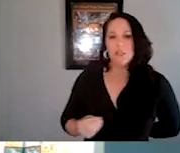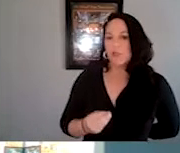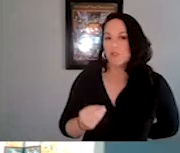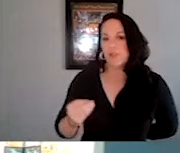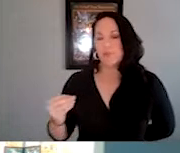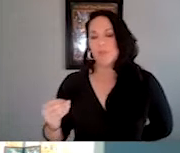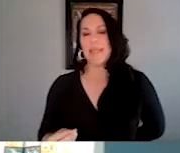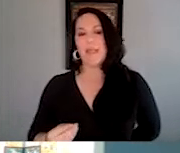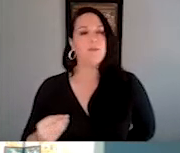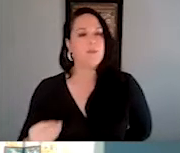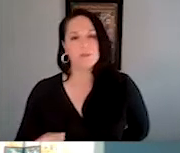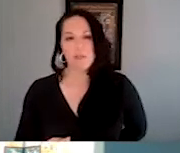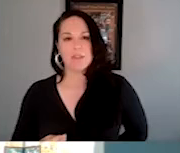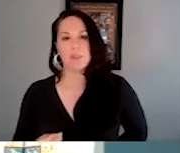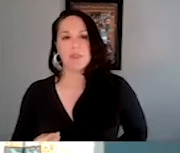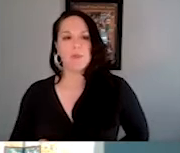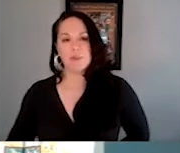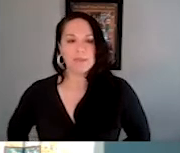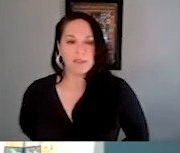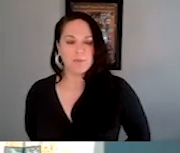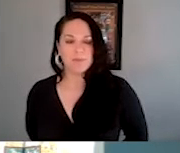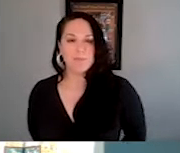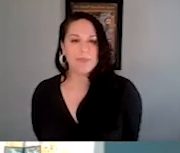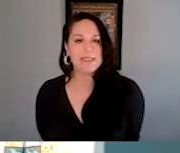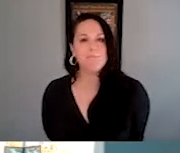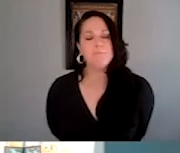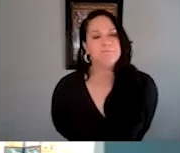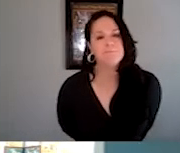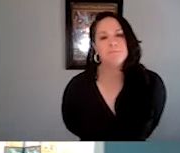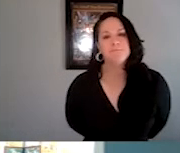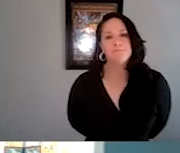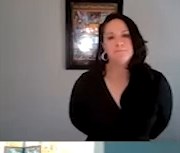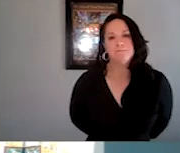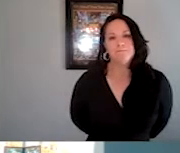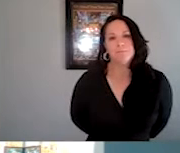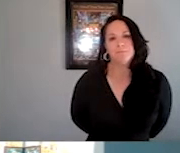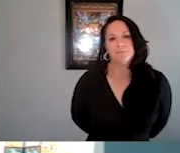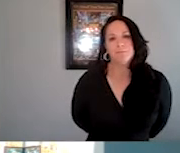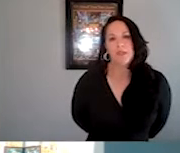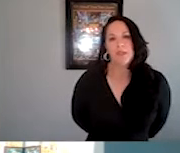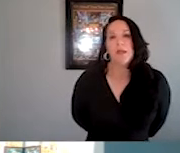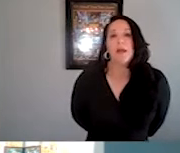by using those. So just make it like a friendship. That's really what we're trying to do. Next slide.